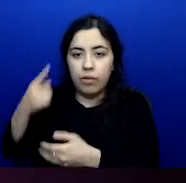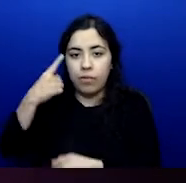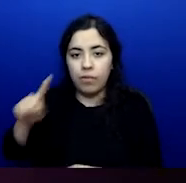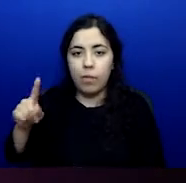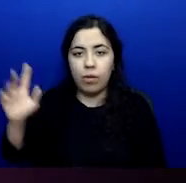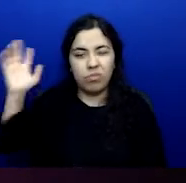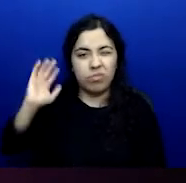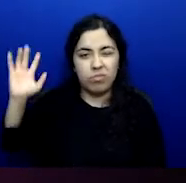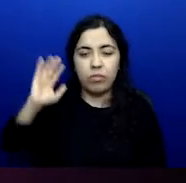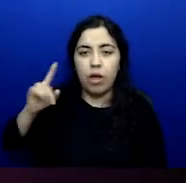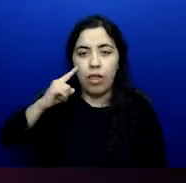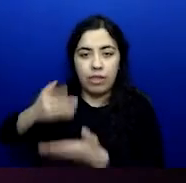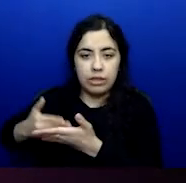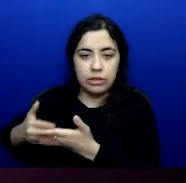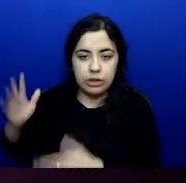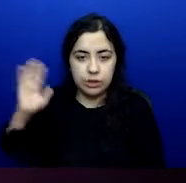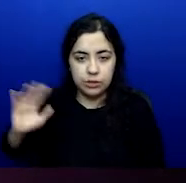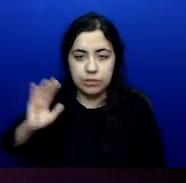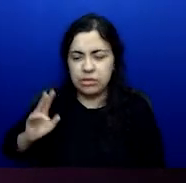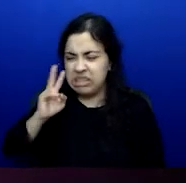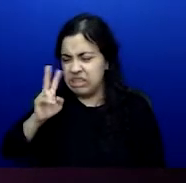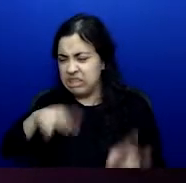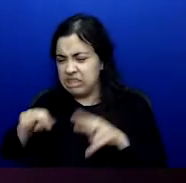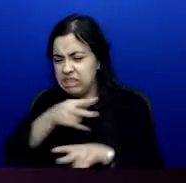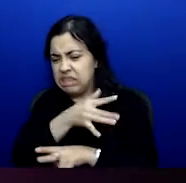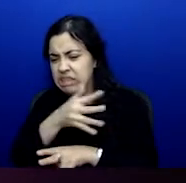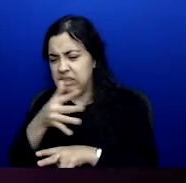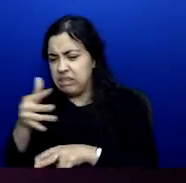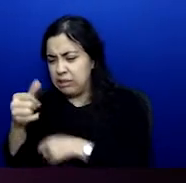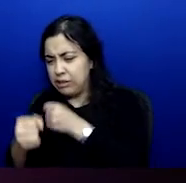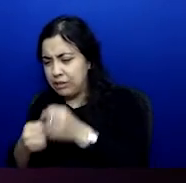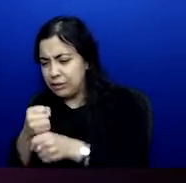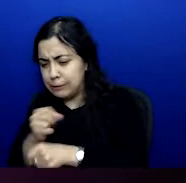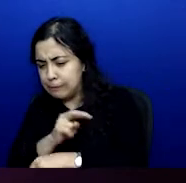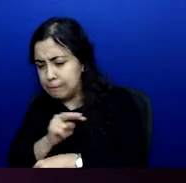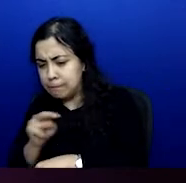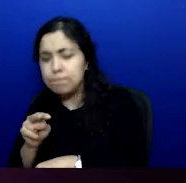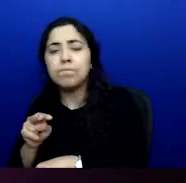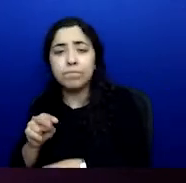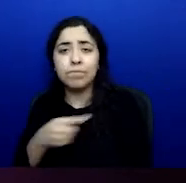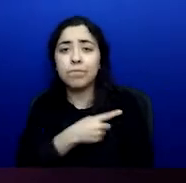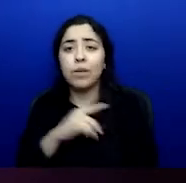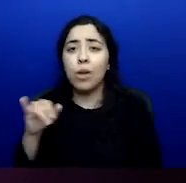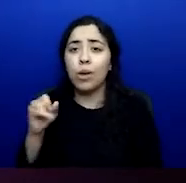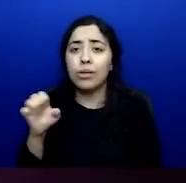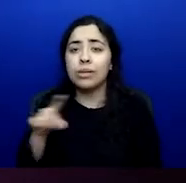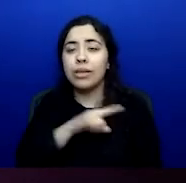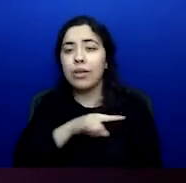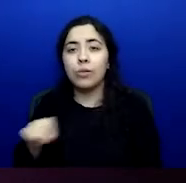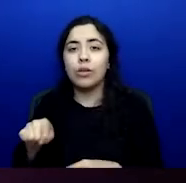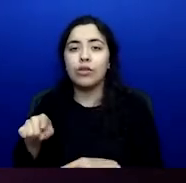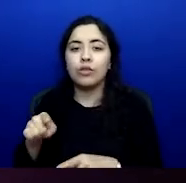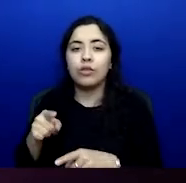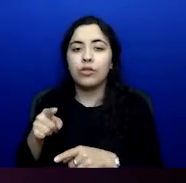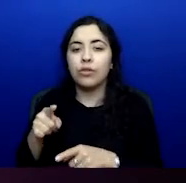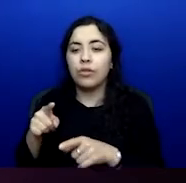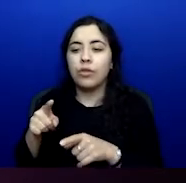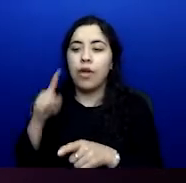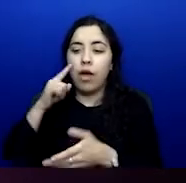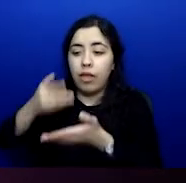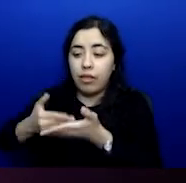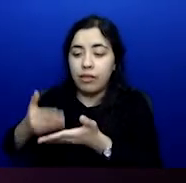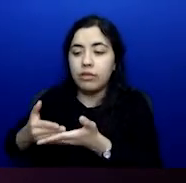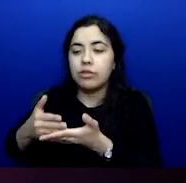so after seeing how that played out over many, many years, when Jose went to write an authentication library for